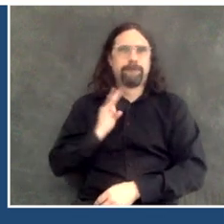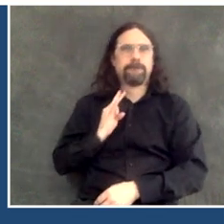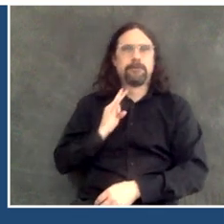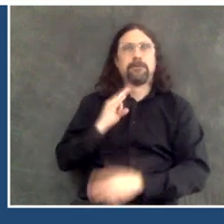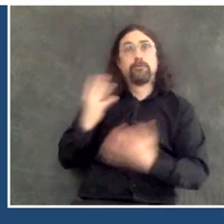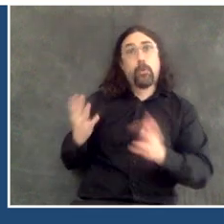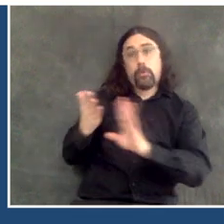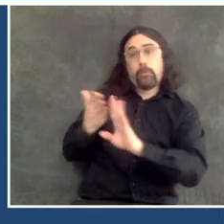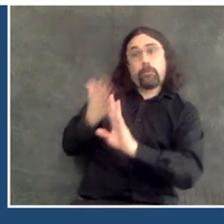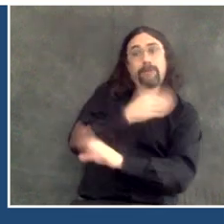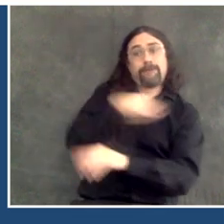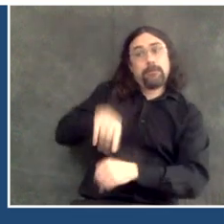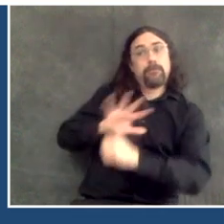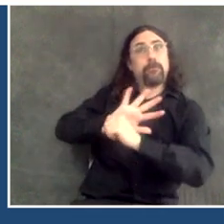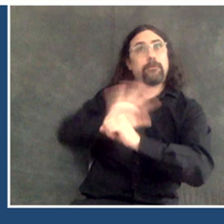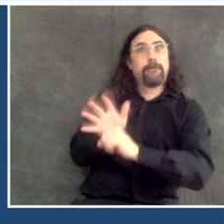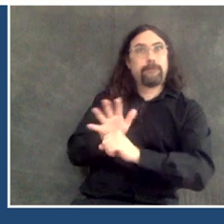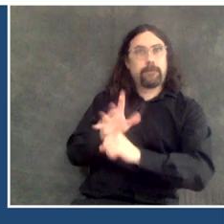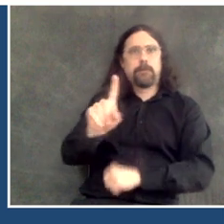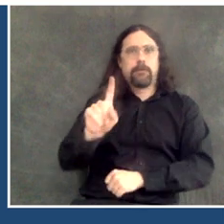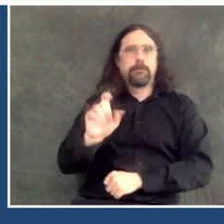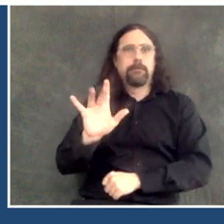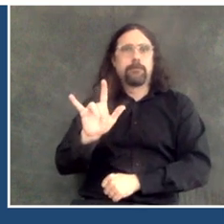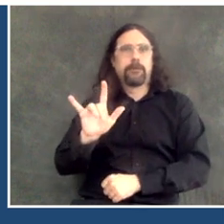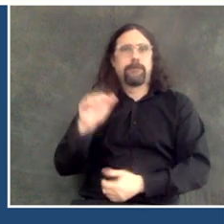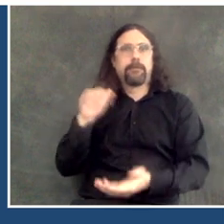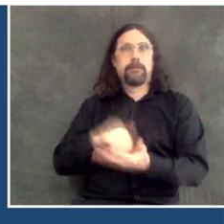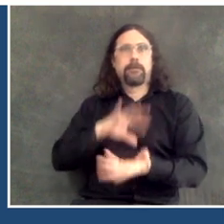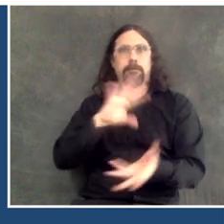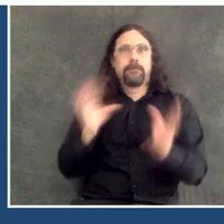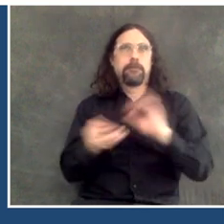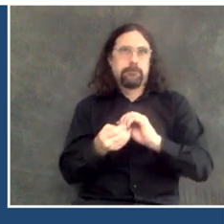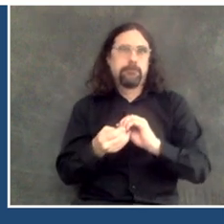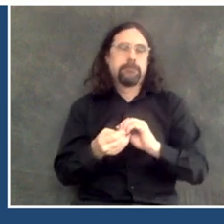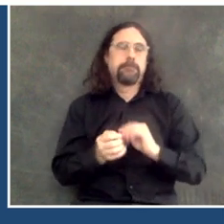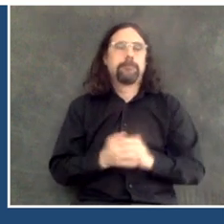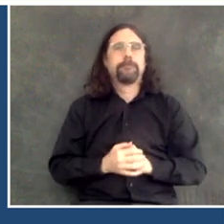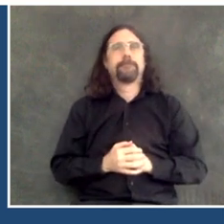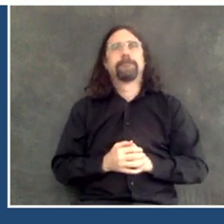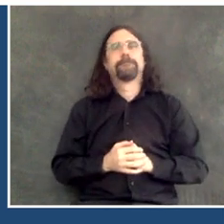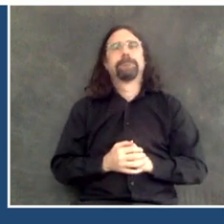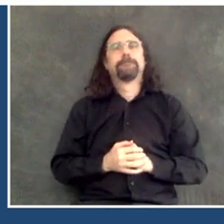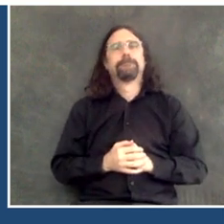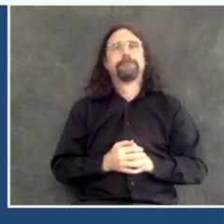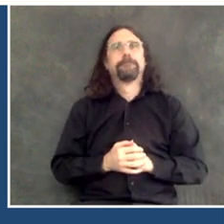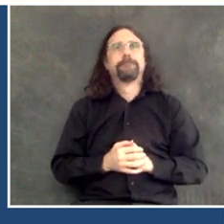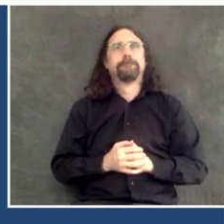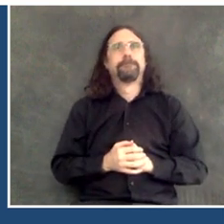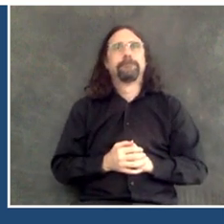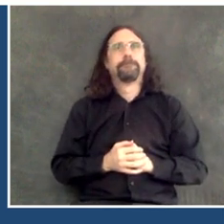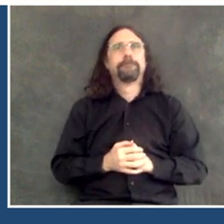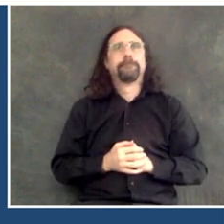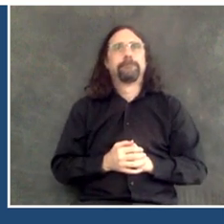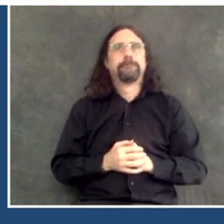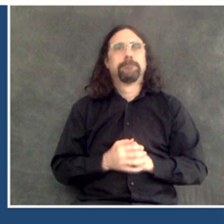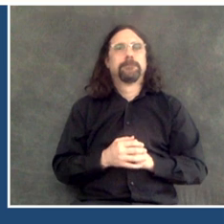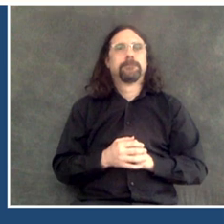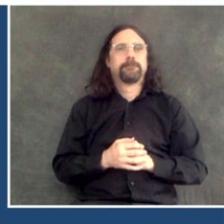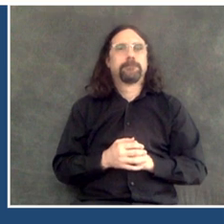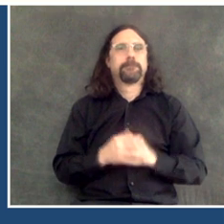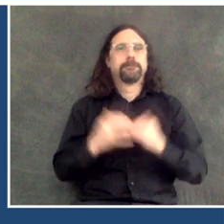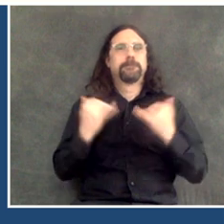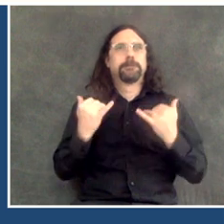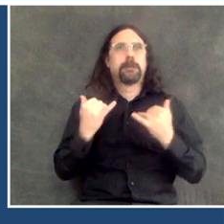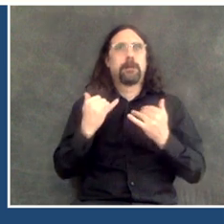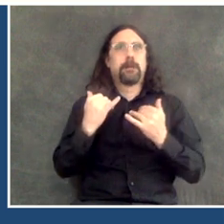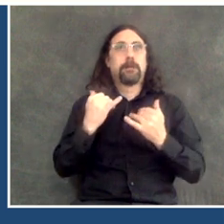every kind, from those categories of professionals, about 20,000 of them within that larger group, about 20,000